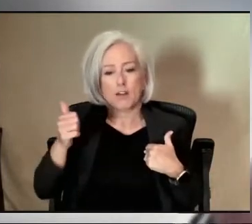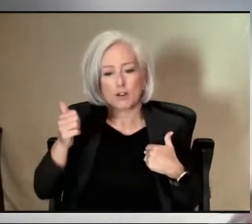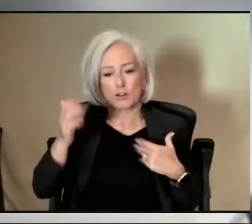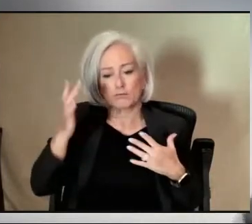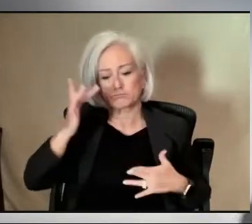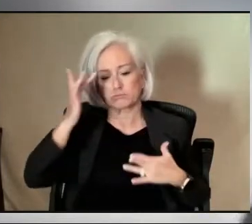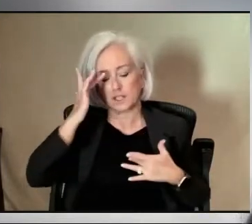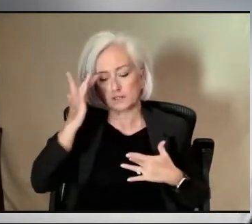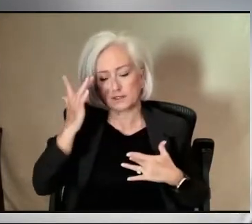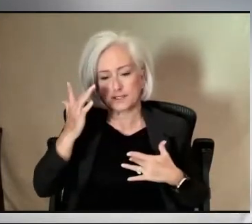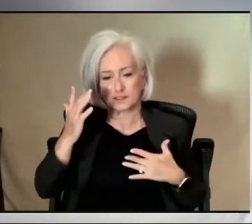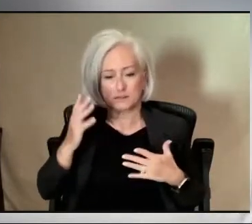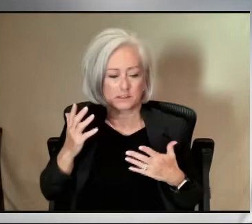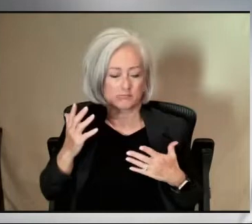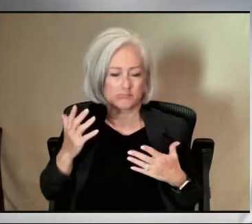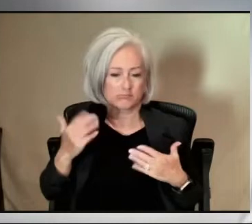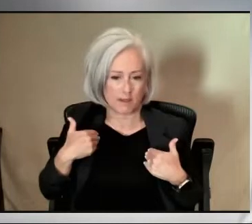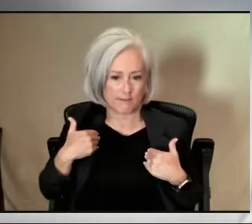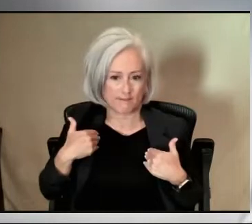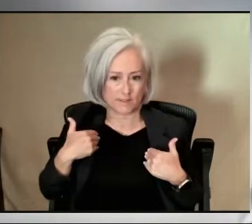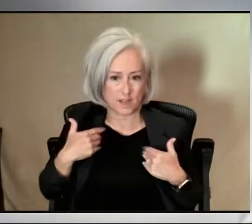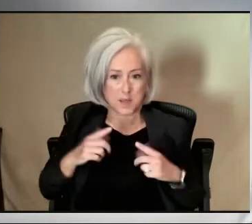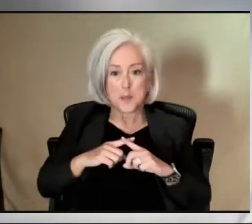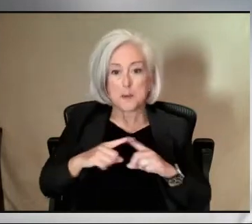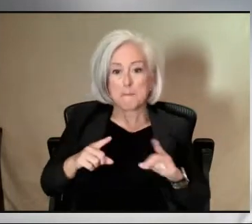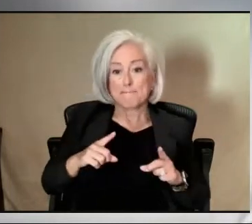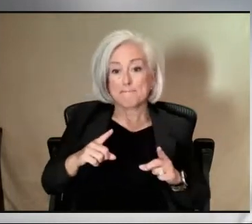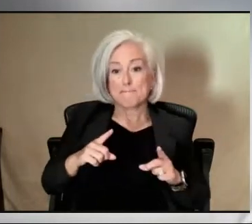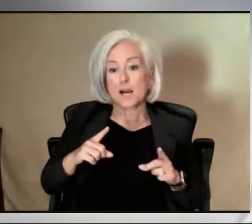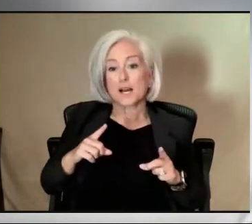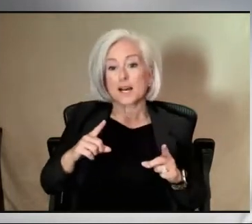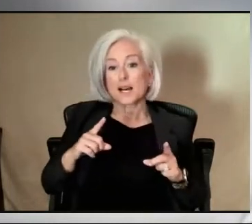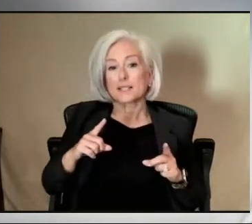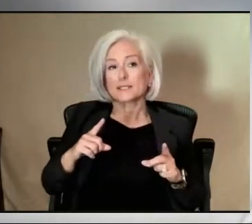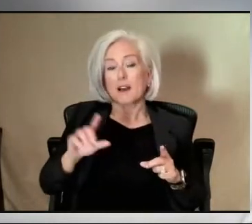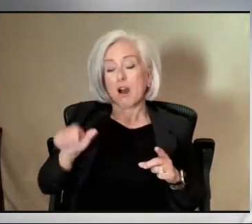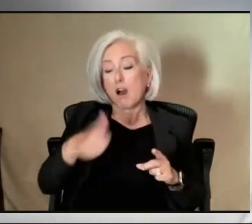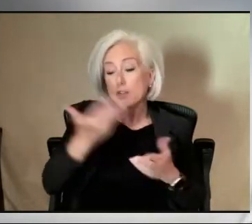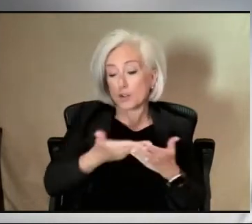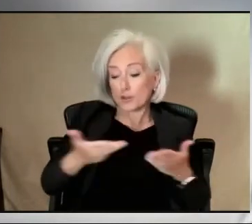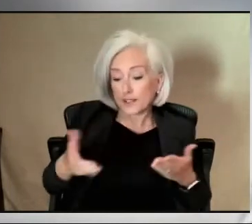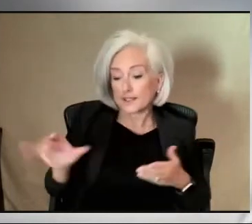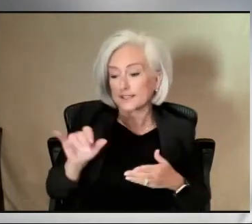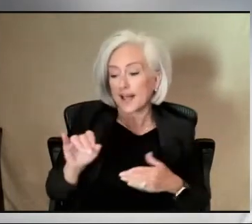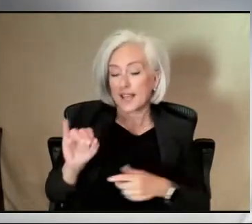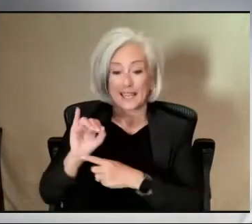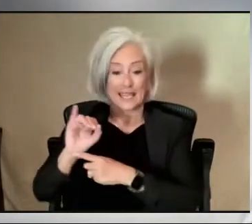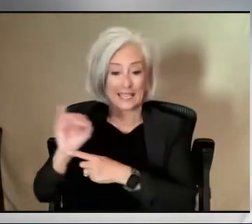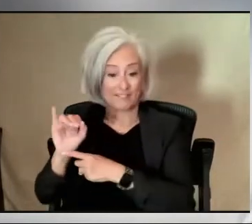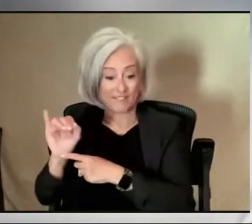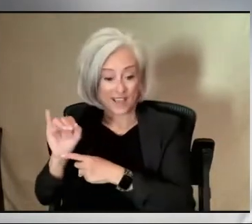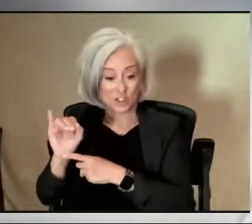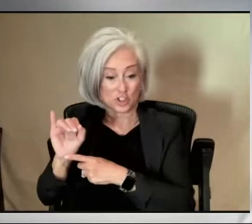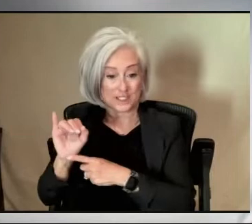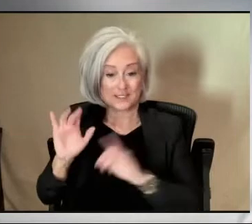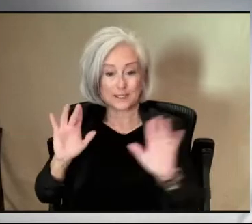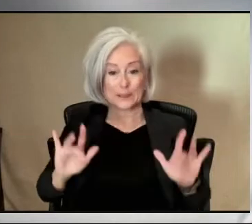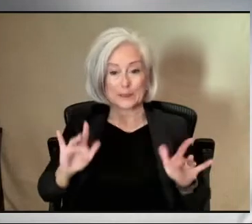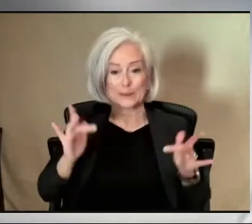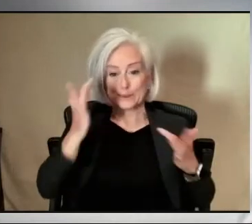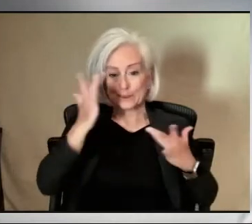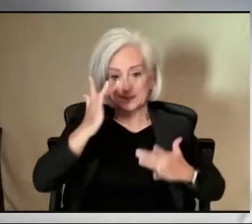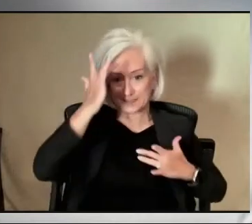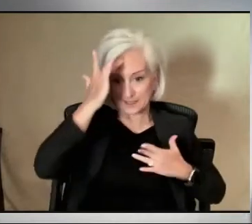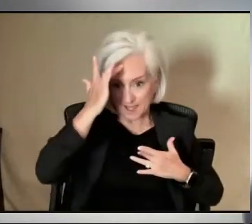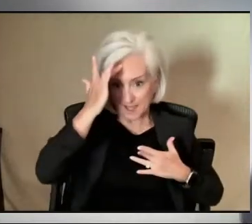against lesser gradients of disease, such as infection or mild disease or even asymptomatic